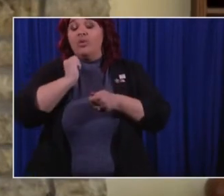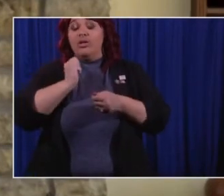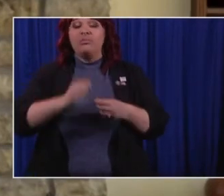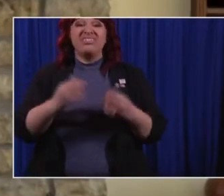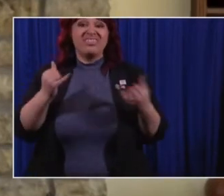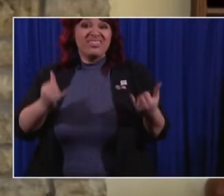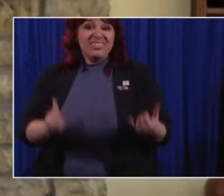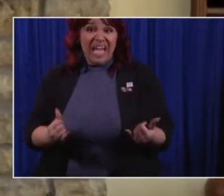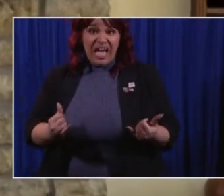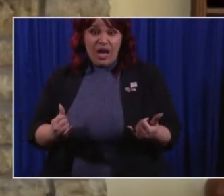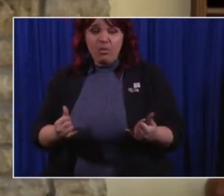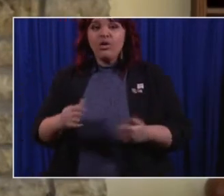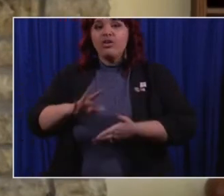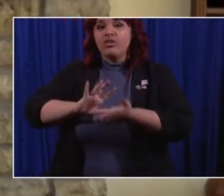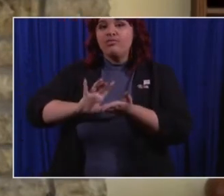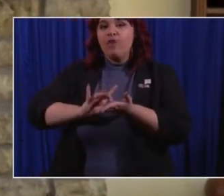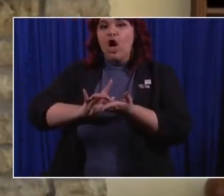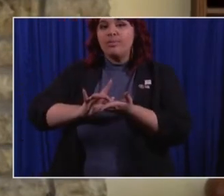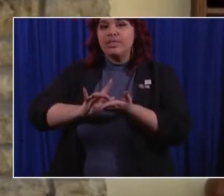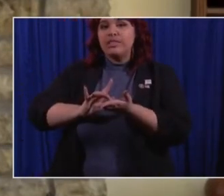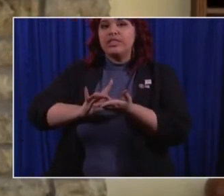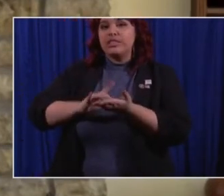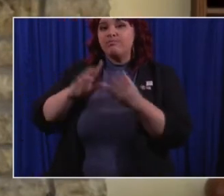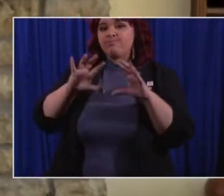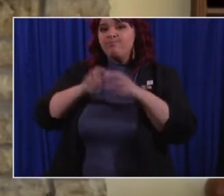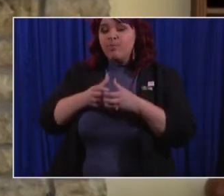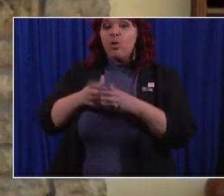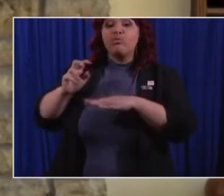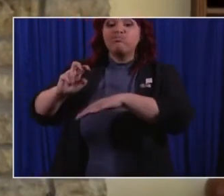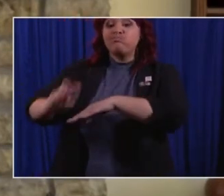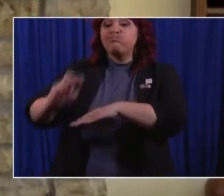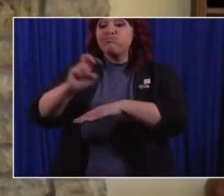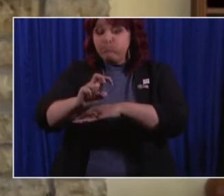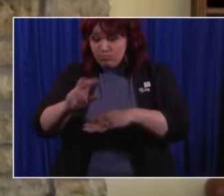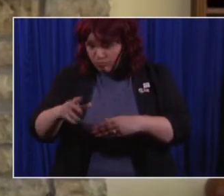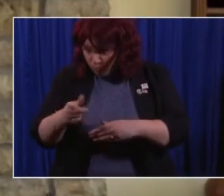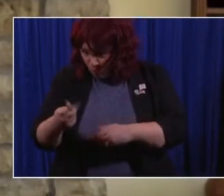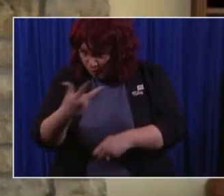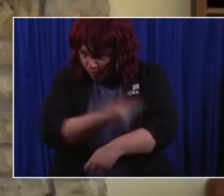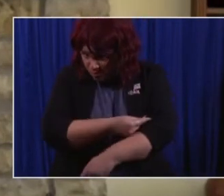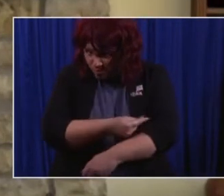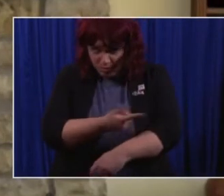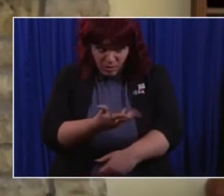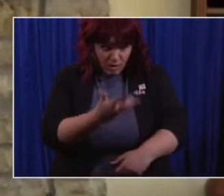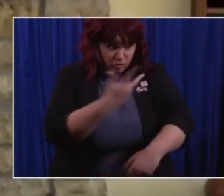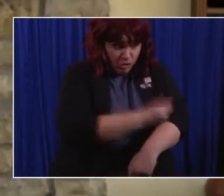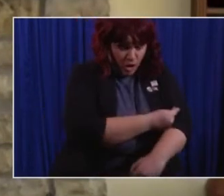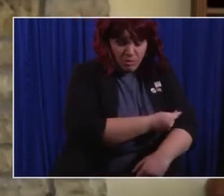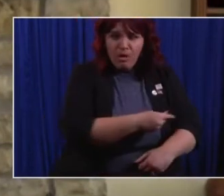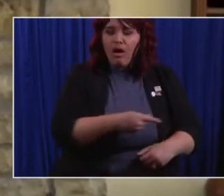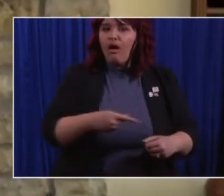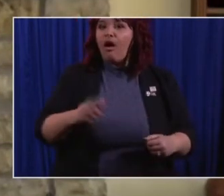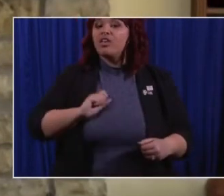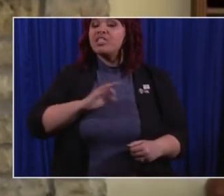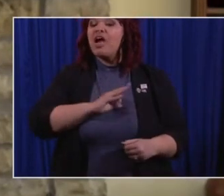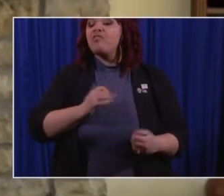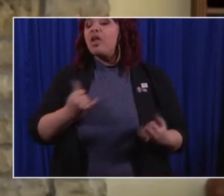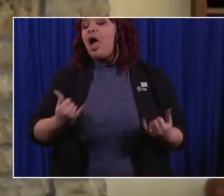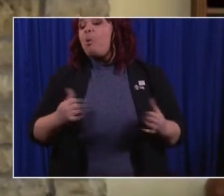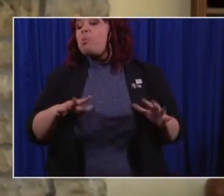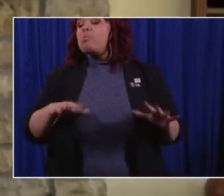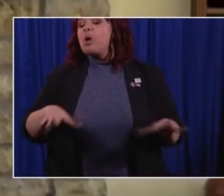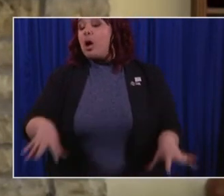and third chances? Are attitudes changing? It went up a little bit in the second